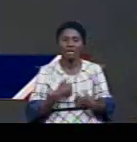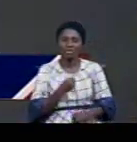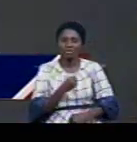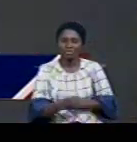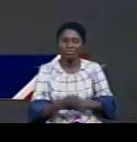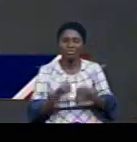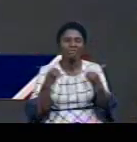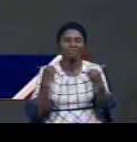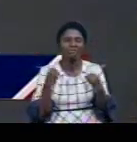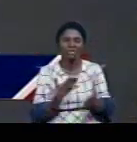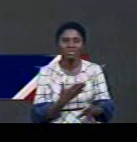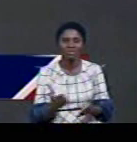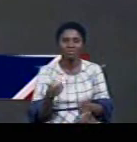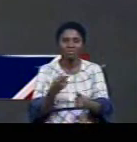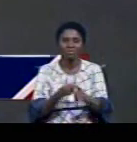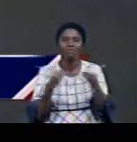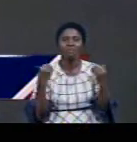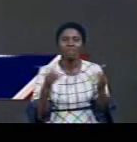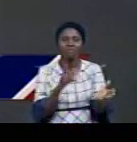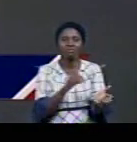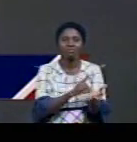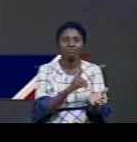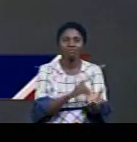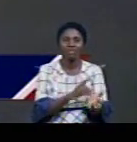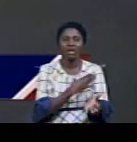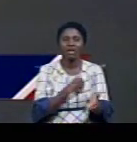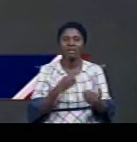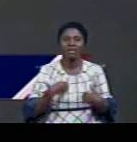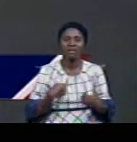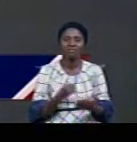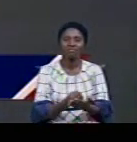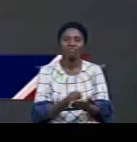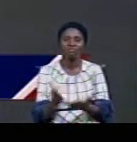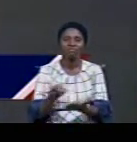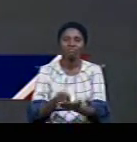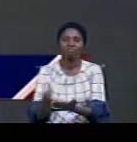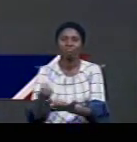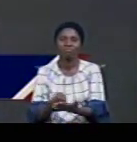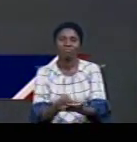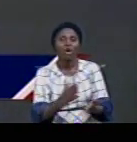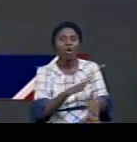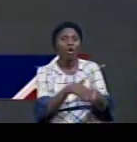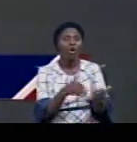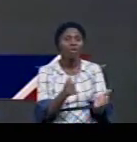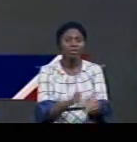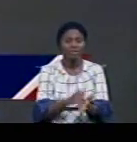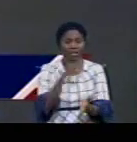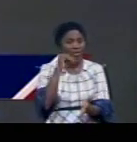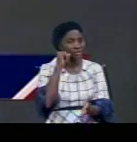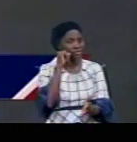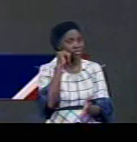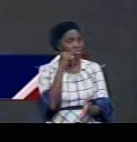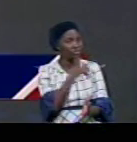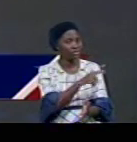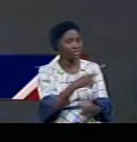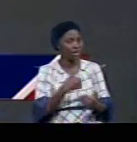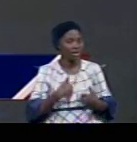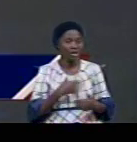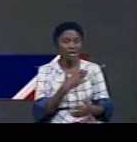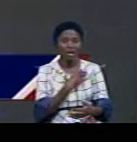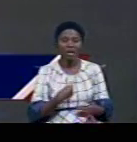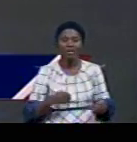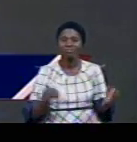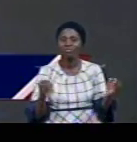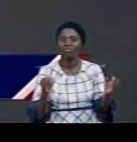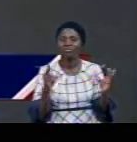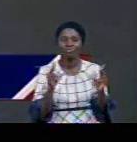things of many physicians, and had spent all that she had, and was nothing